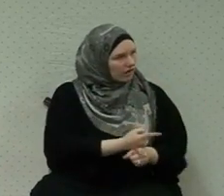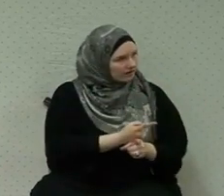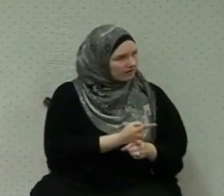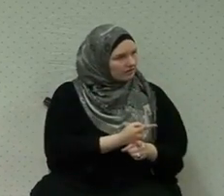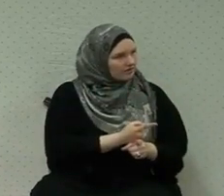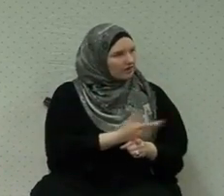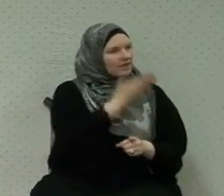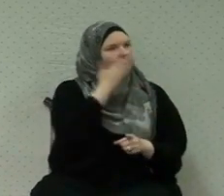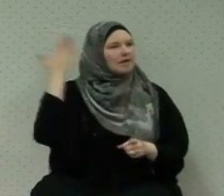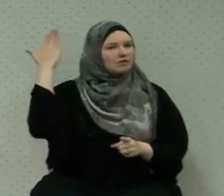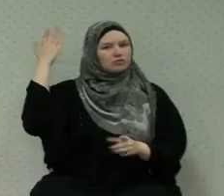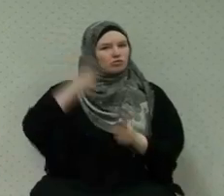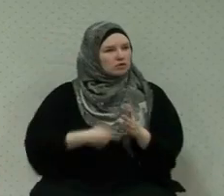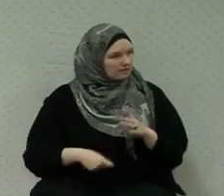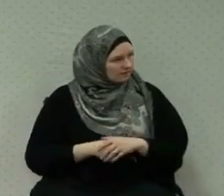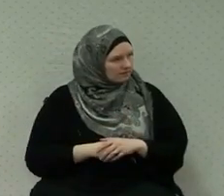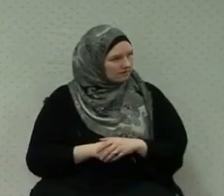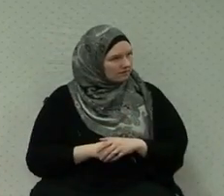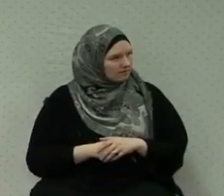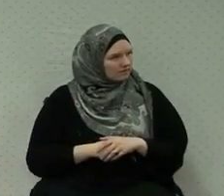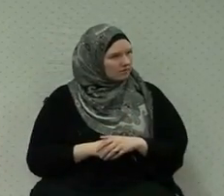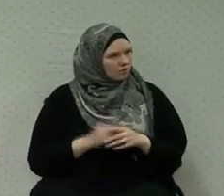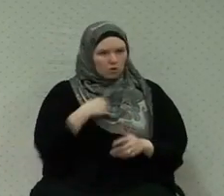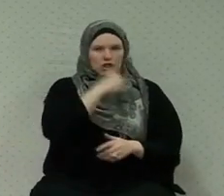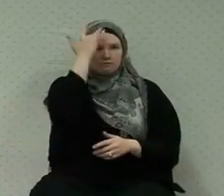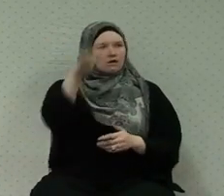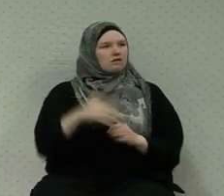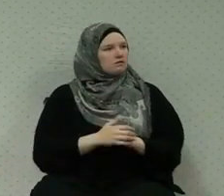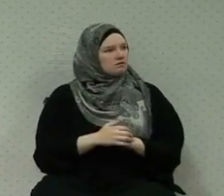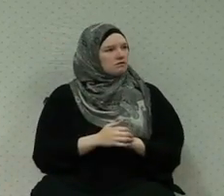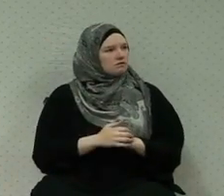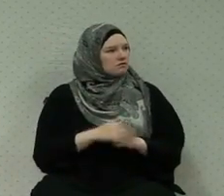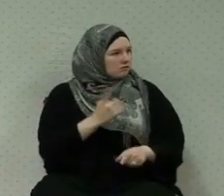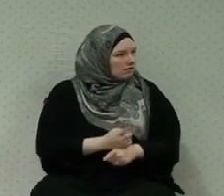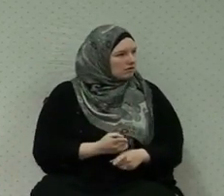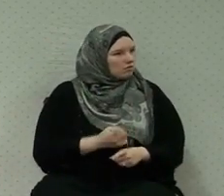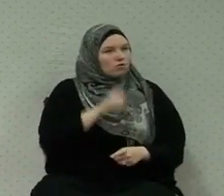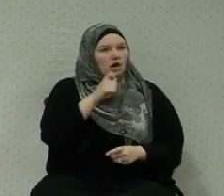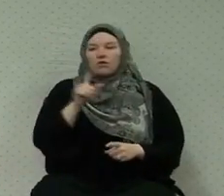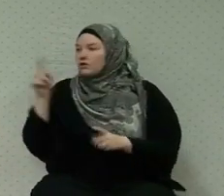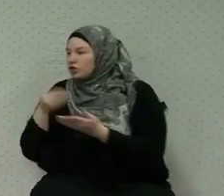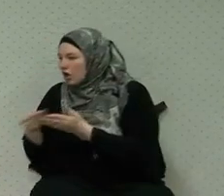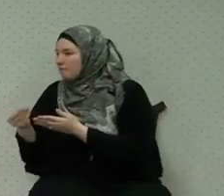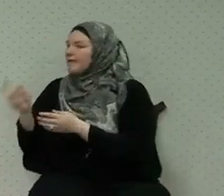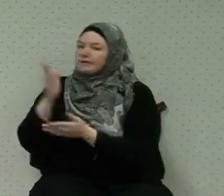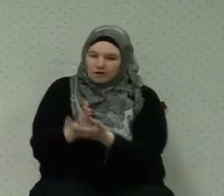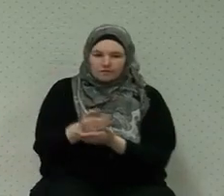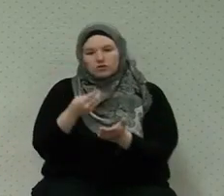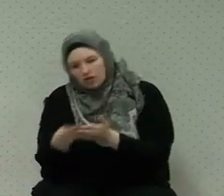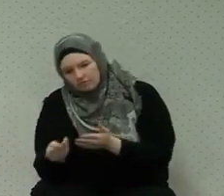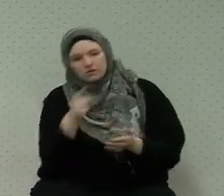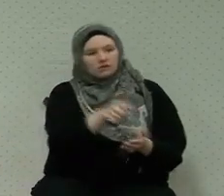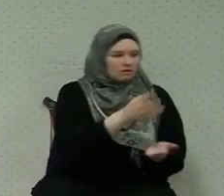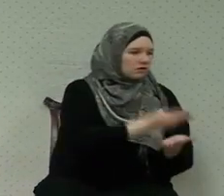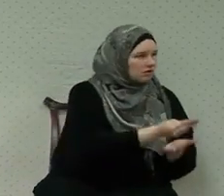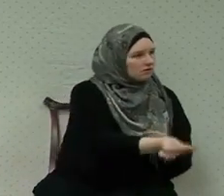the best of prices. We are smart. Right? If you want to go shopping, you go to